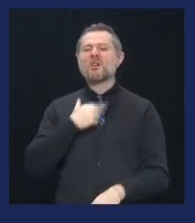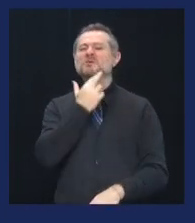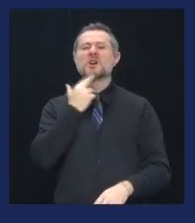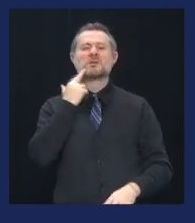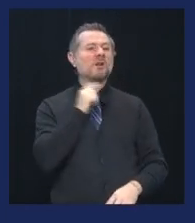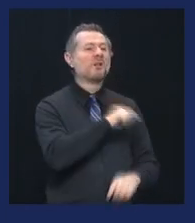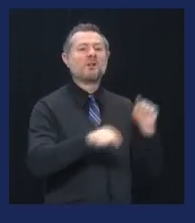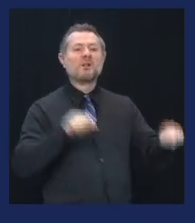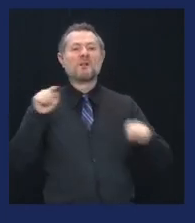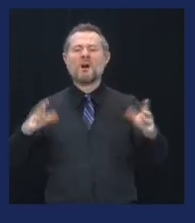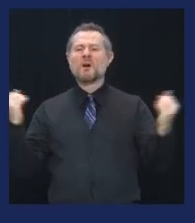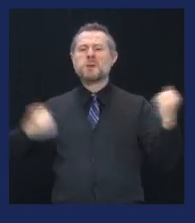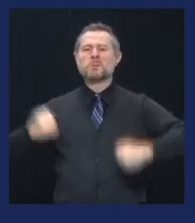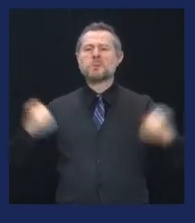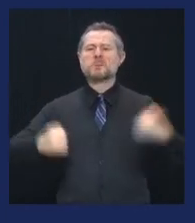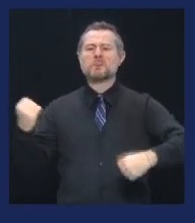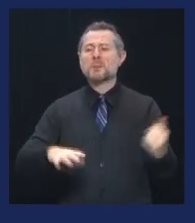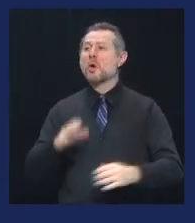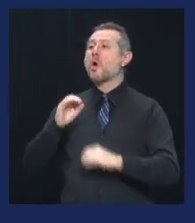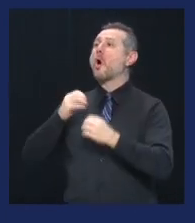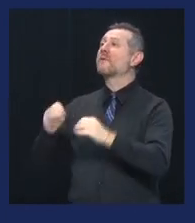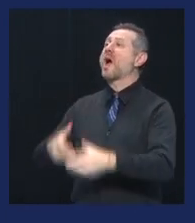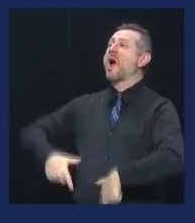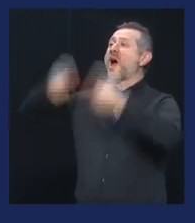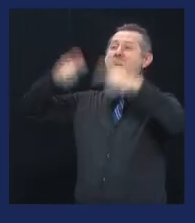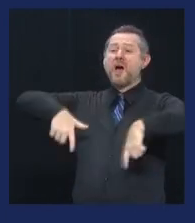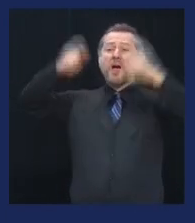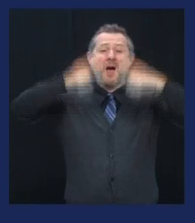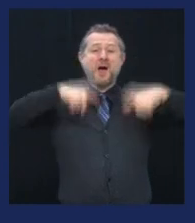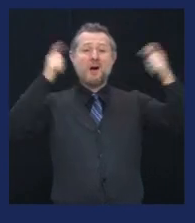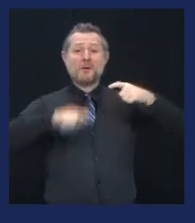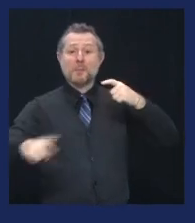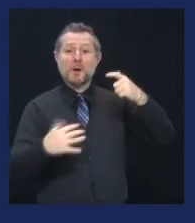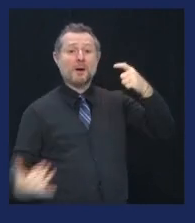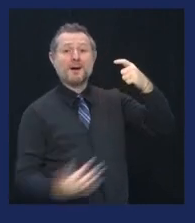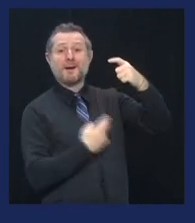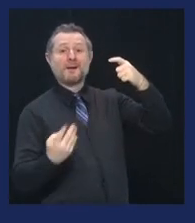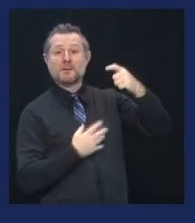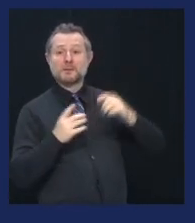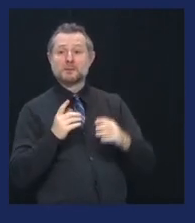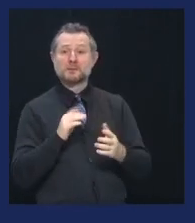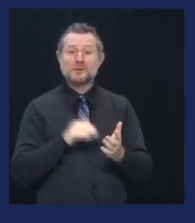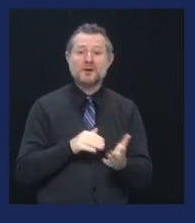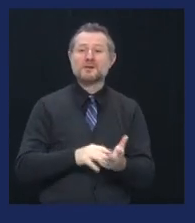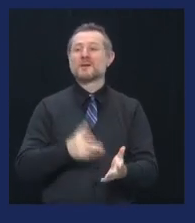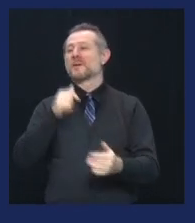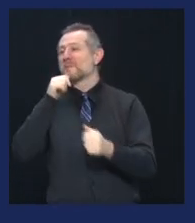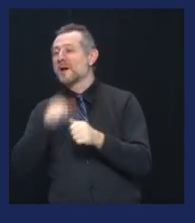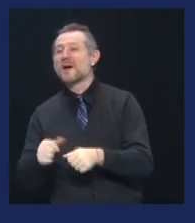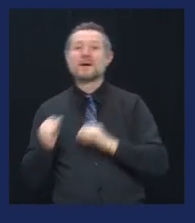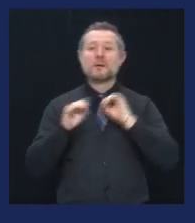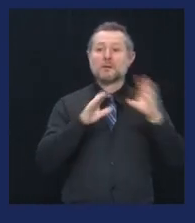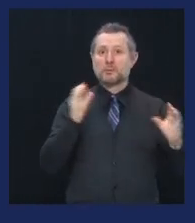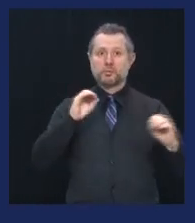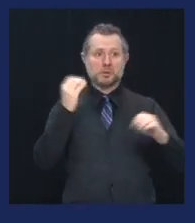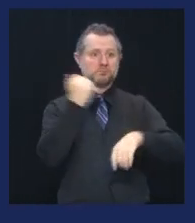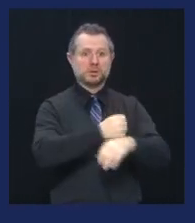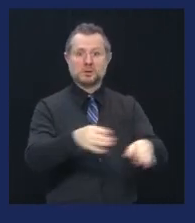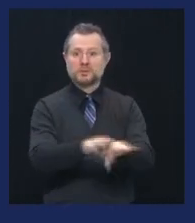remain empty, hurting the service business that depend on those office workers. Theaters and sports venues will sit